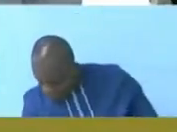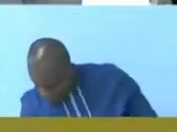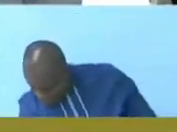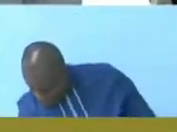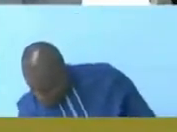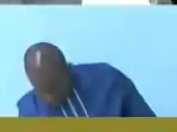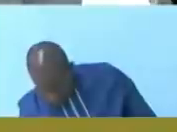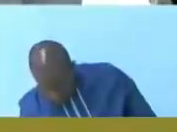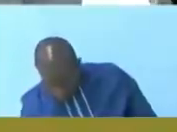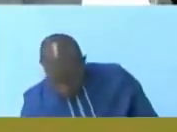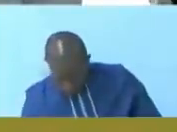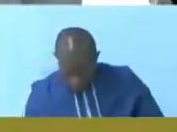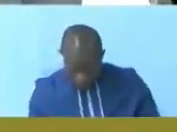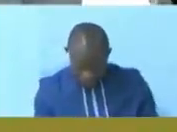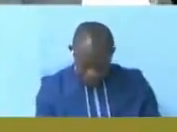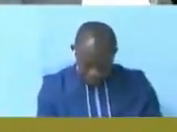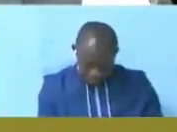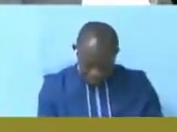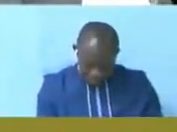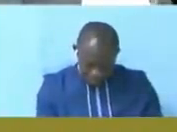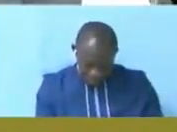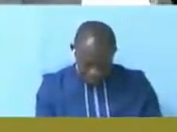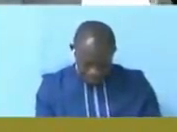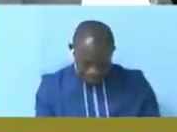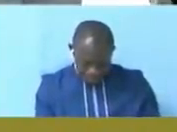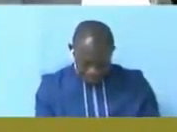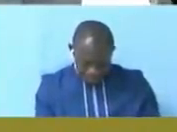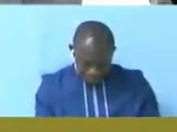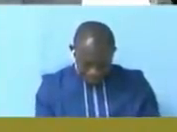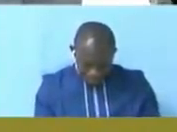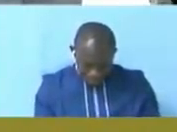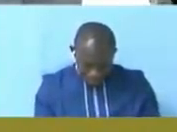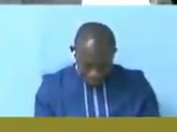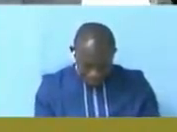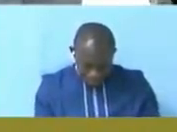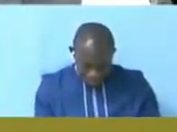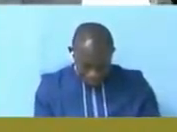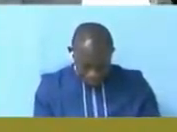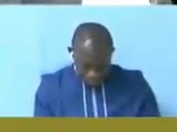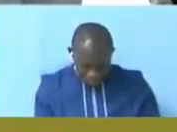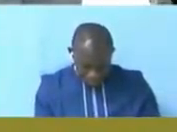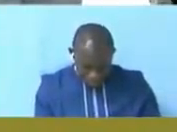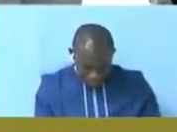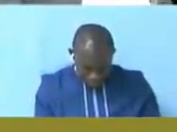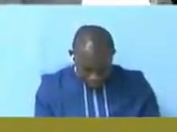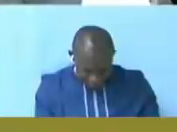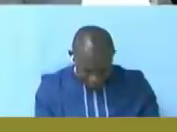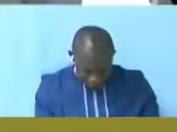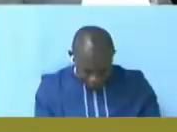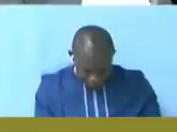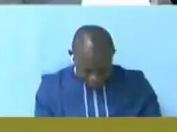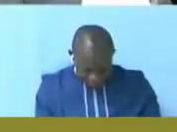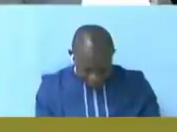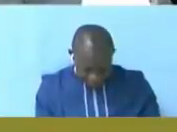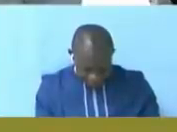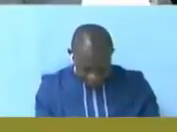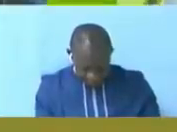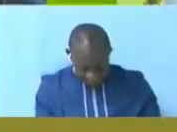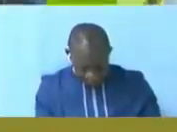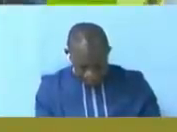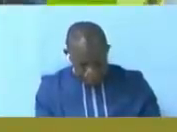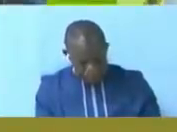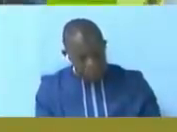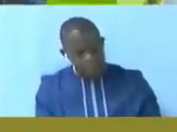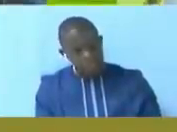fulfillment of our mandate. But thank you very much indeed, for thank a very so good much. Testimony. Abaraka bake kanjul abaraka bake